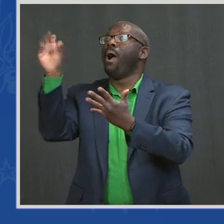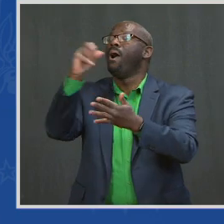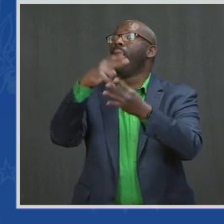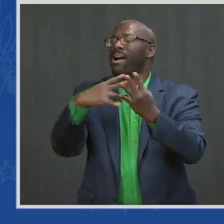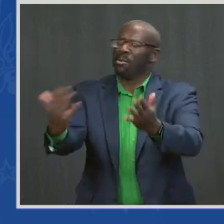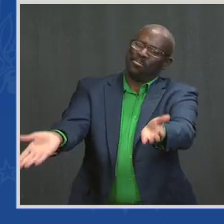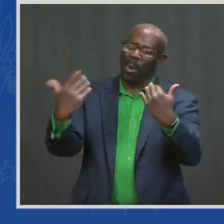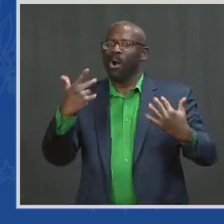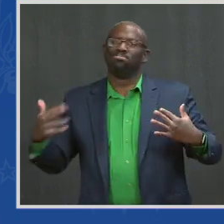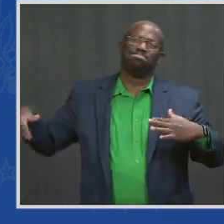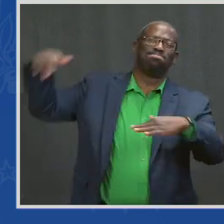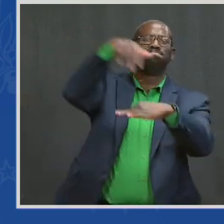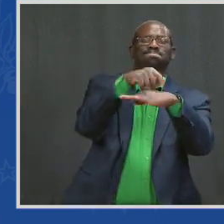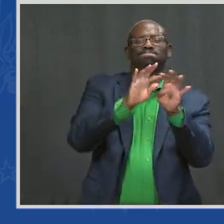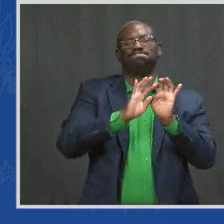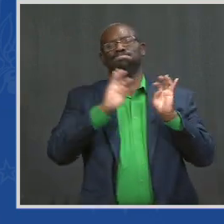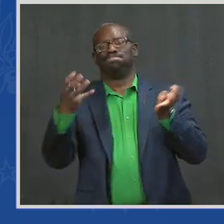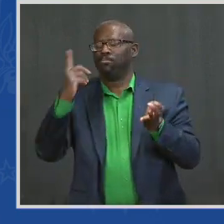Just stand